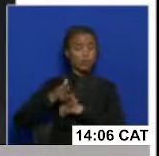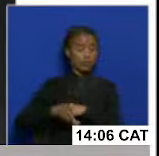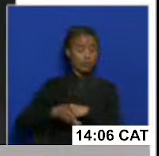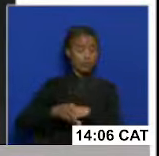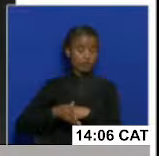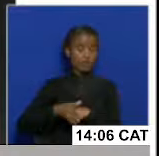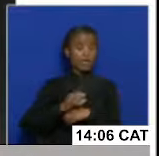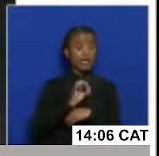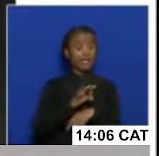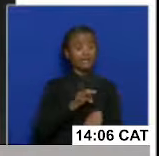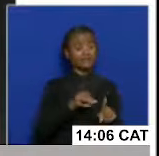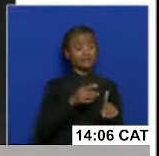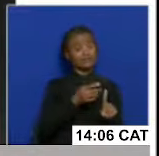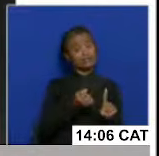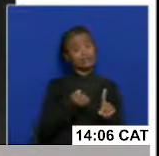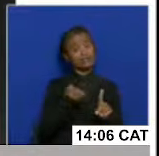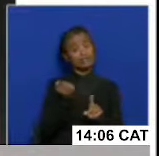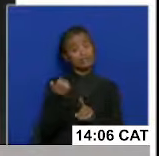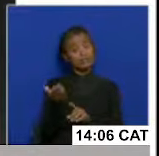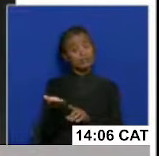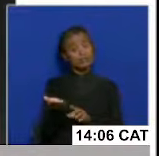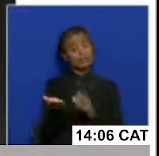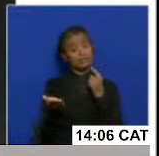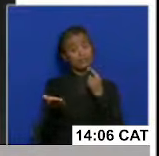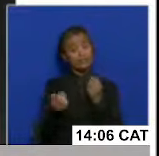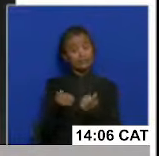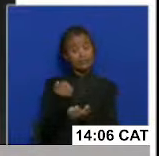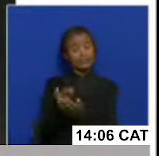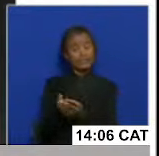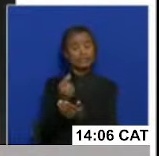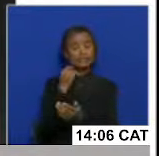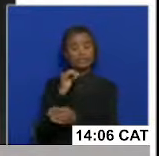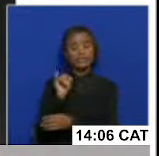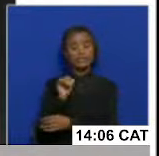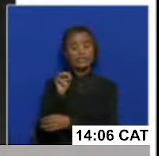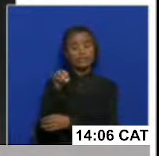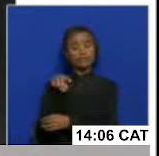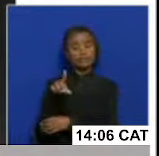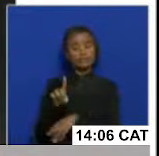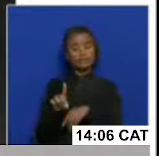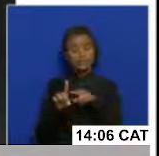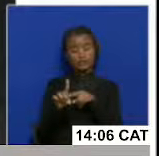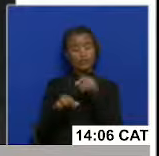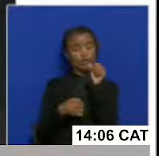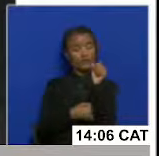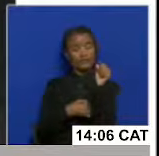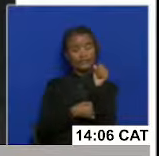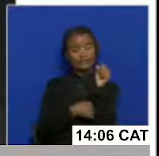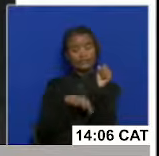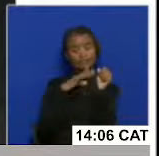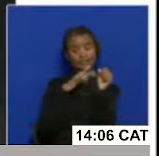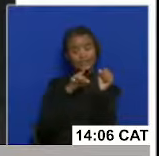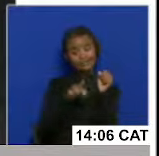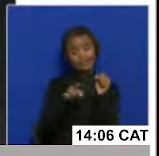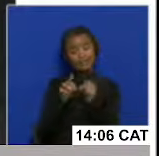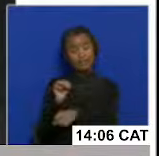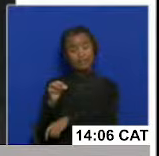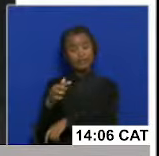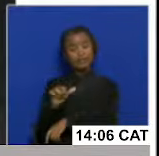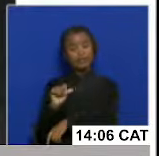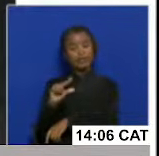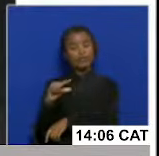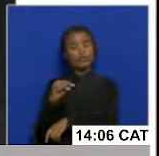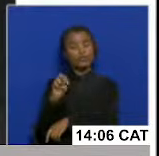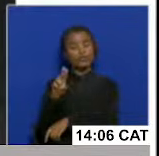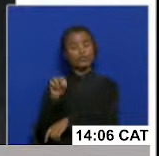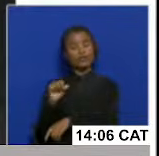JMPD officer, it means that Makakula must come to our office and look for me. And so you proposed this because you didn't want